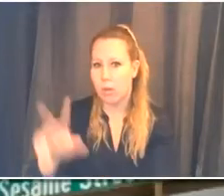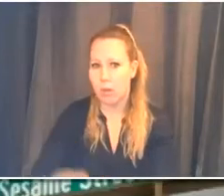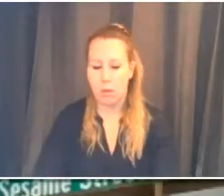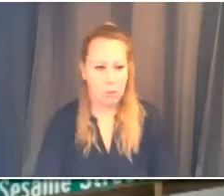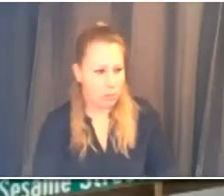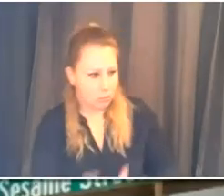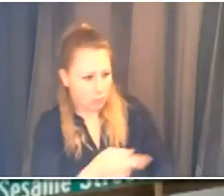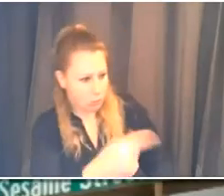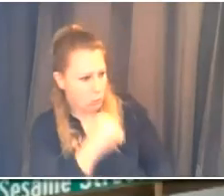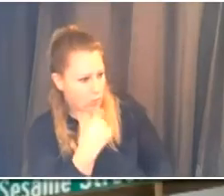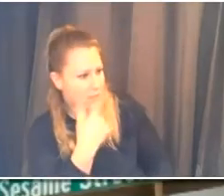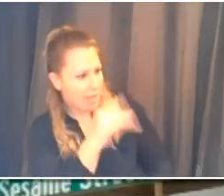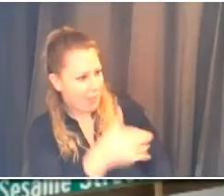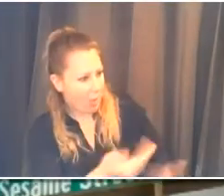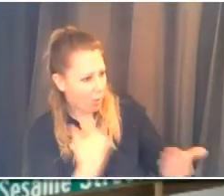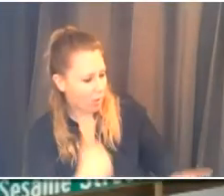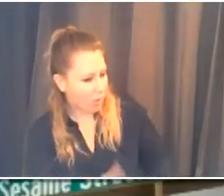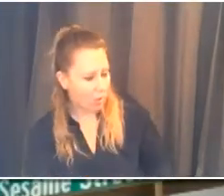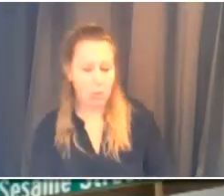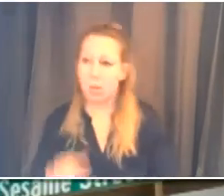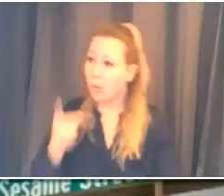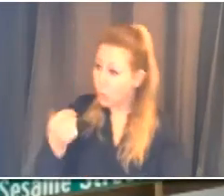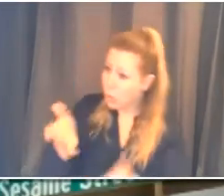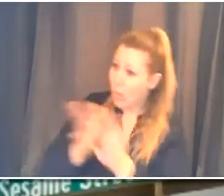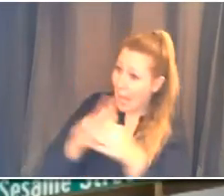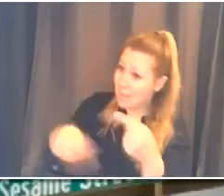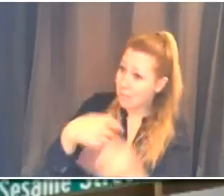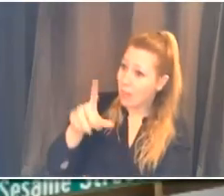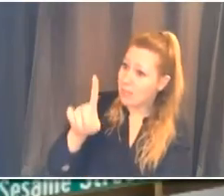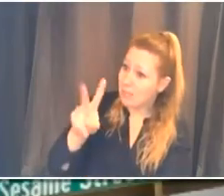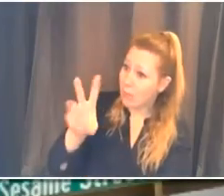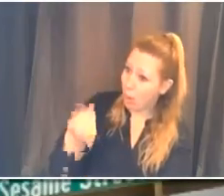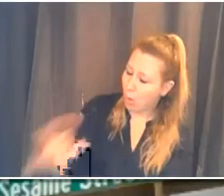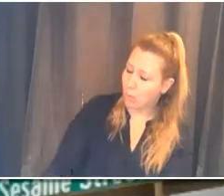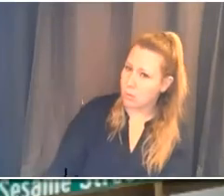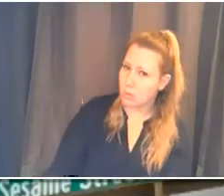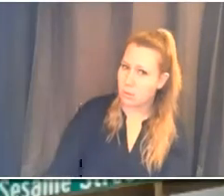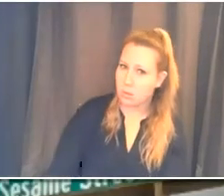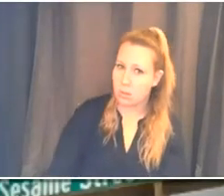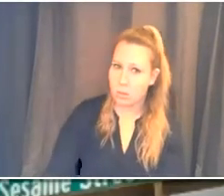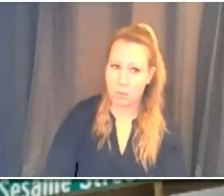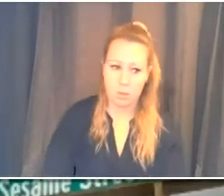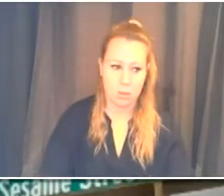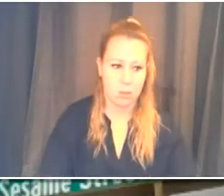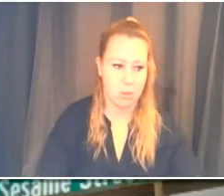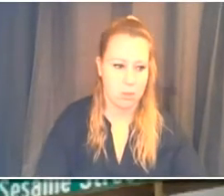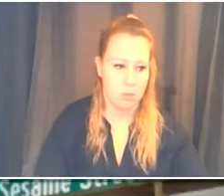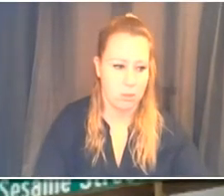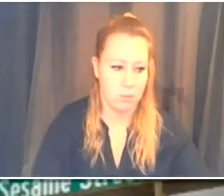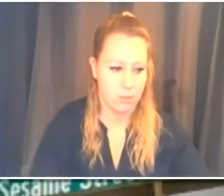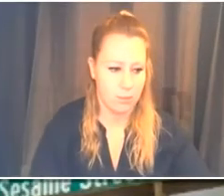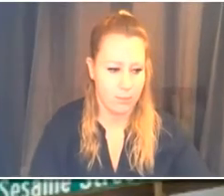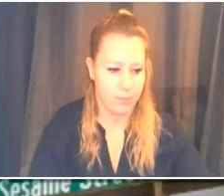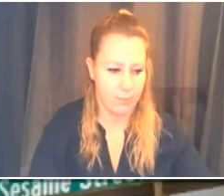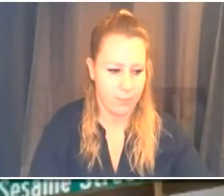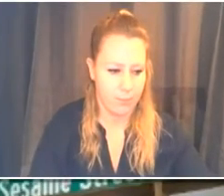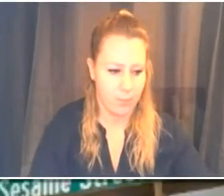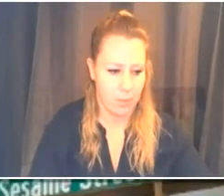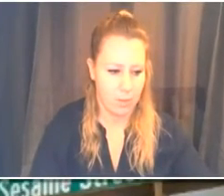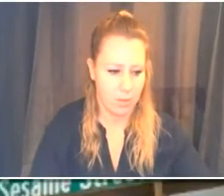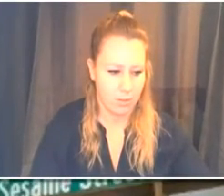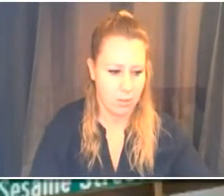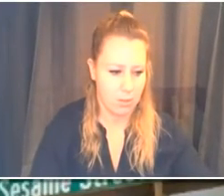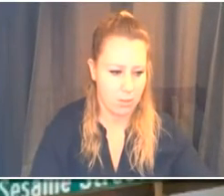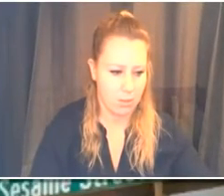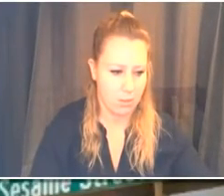during covid just to be clear of course the seaps are making their calls as well the question by council